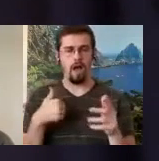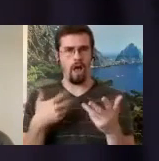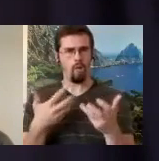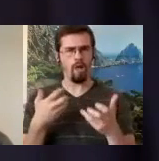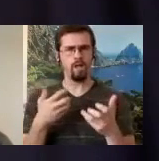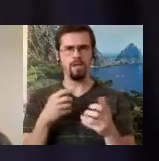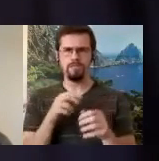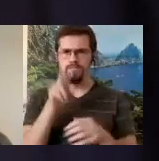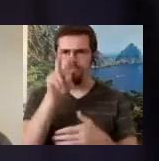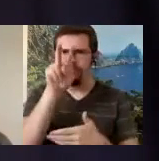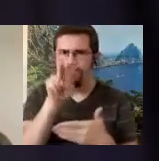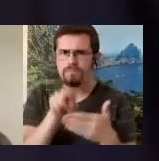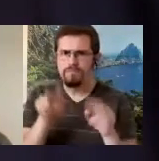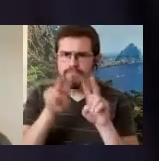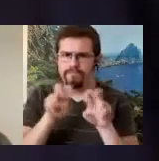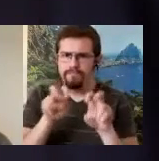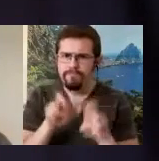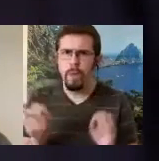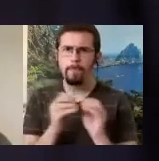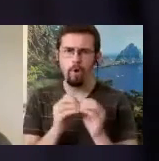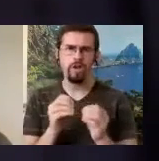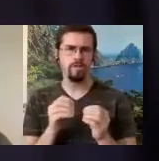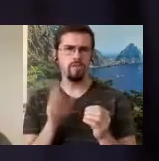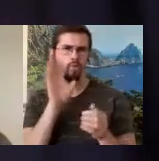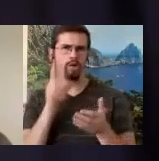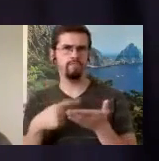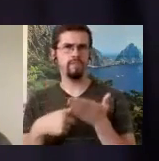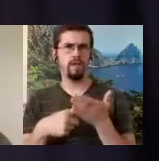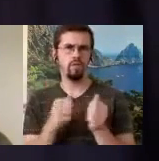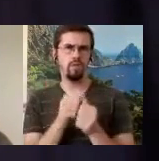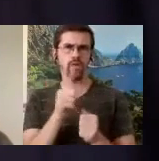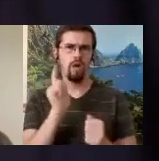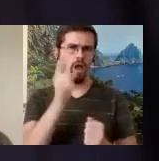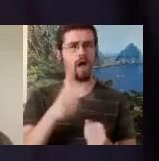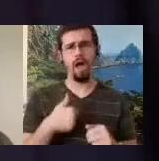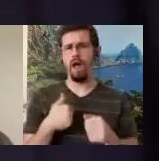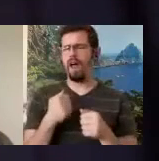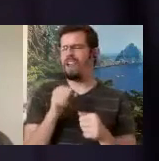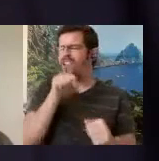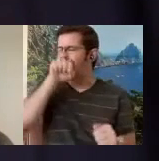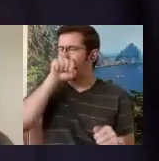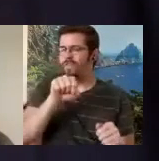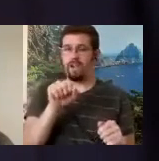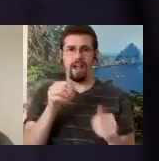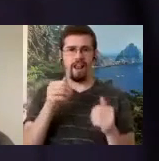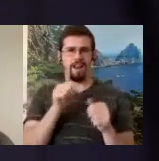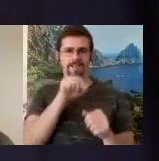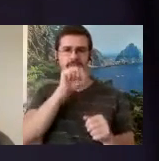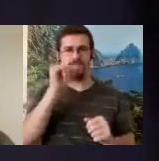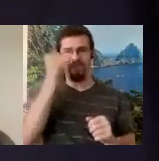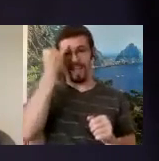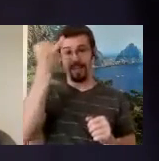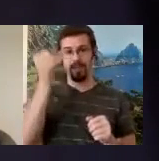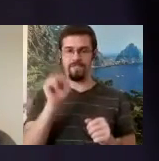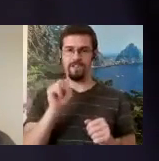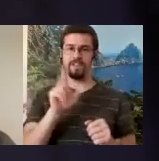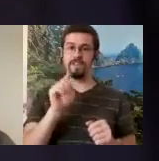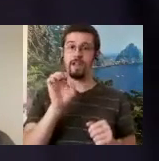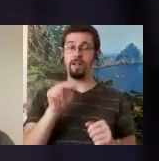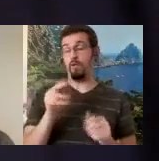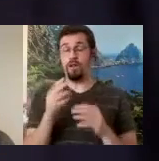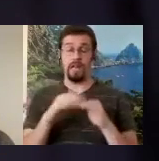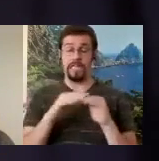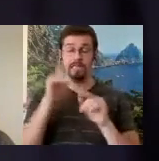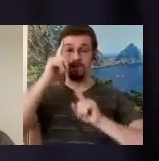get back to you because I love it. I like the idea of having Sutton SignWriting, or at least the facial expressions, it appears.